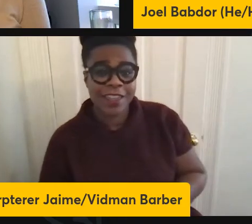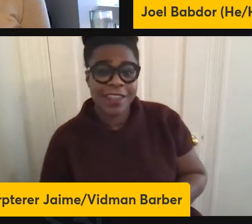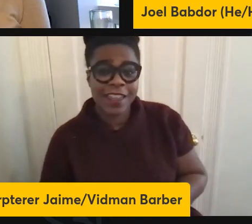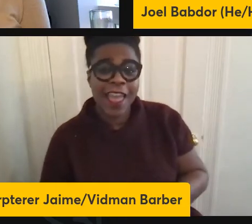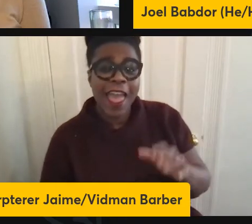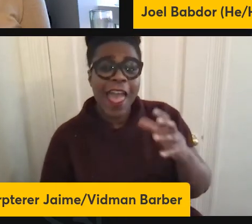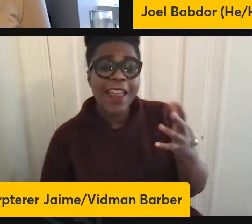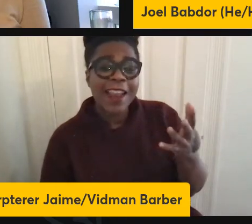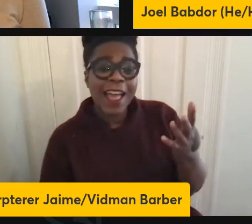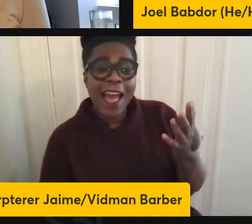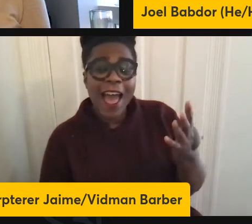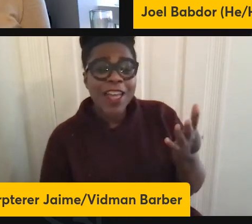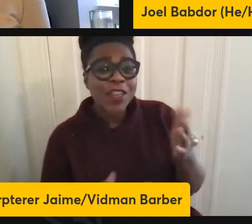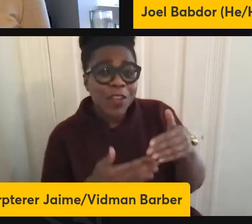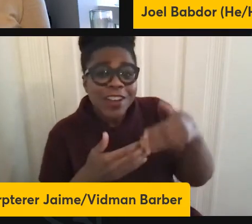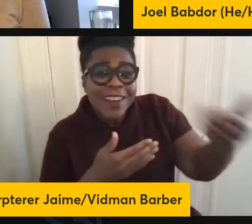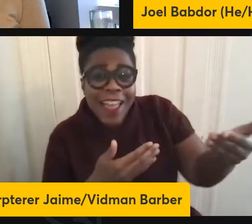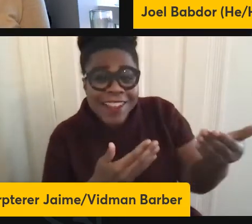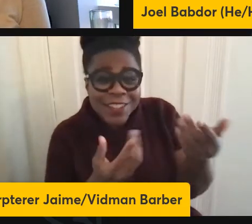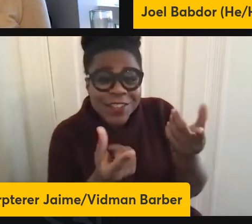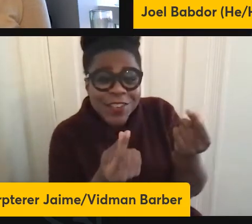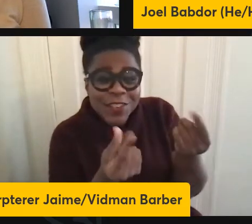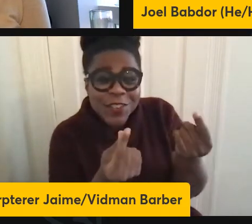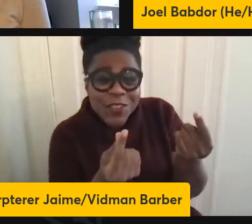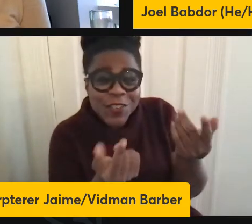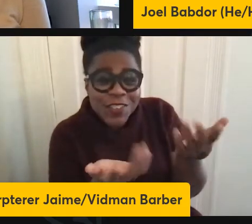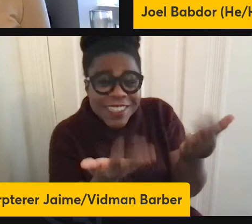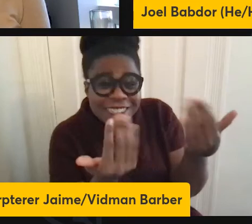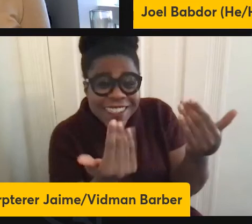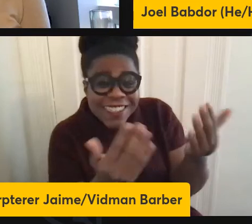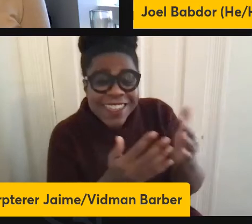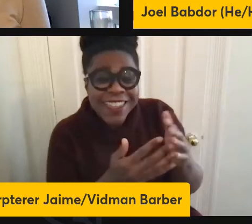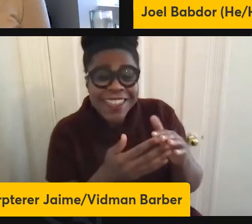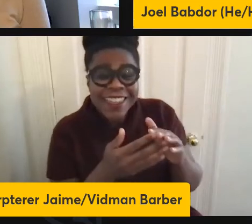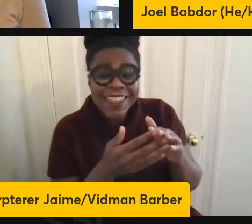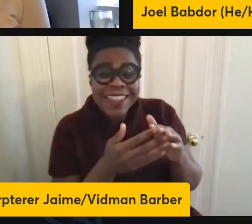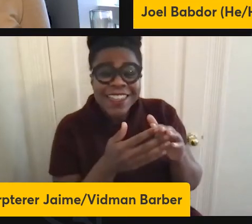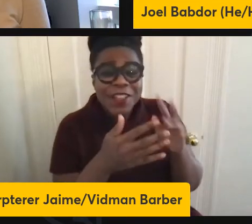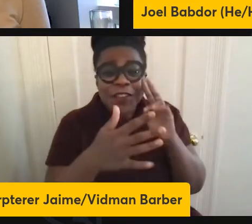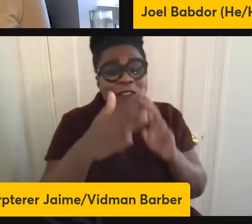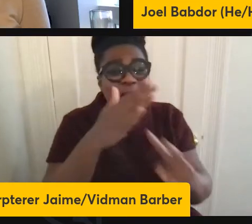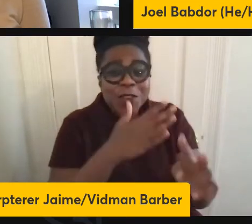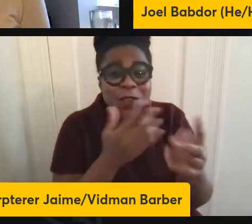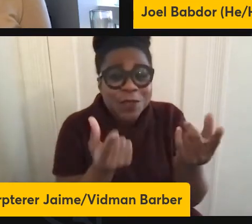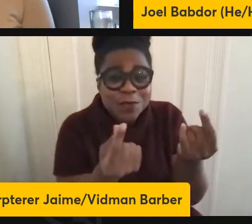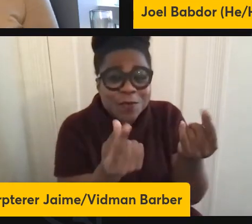I want to know what's your next stage, and what comes for you in the future.